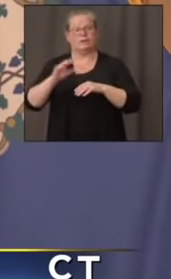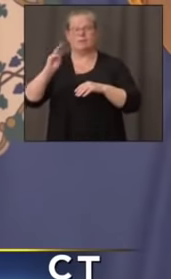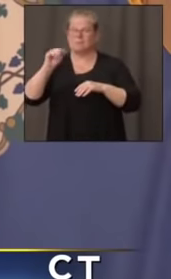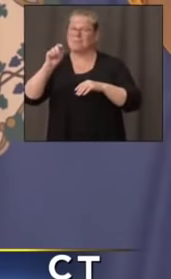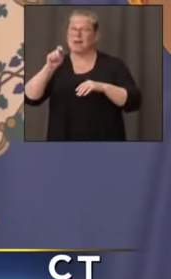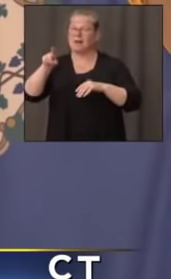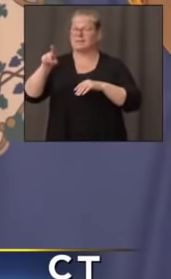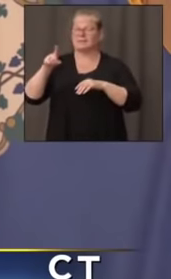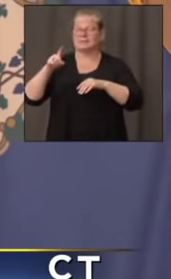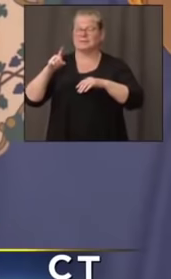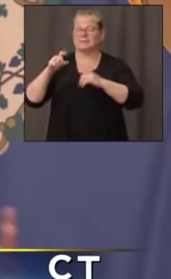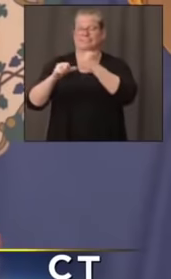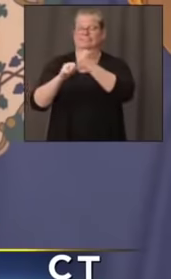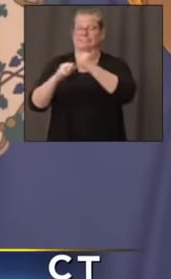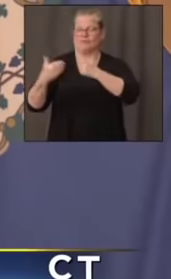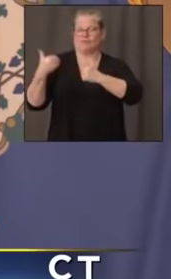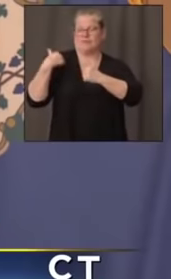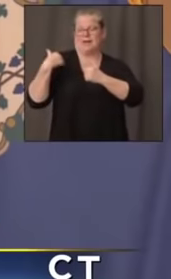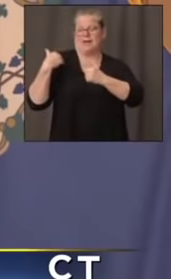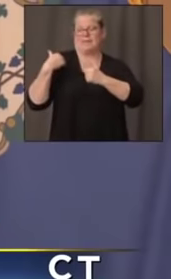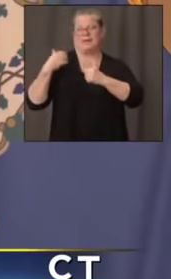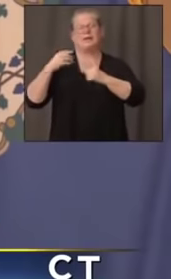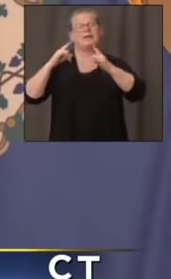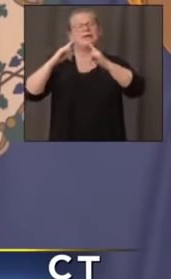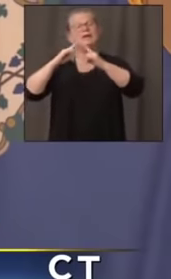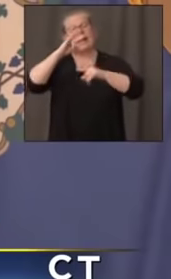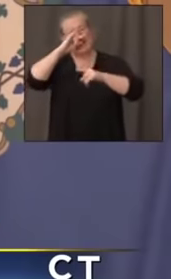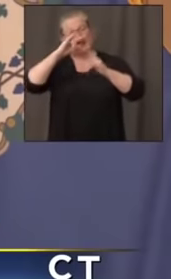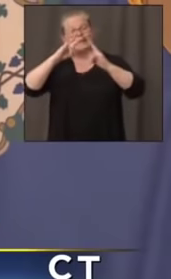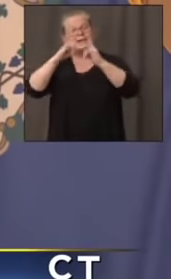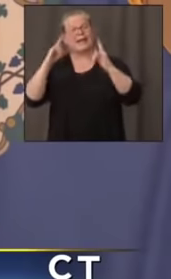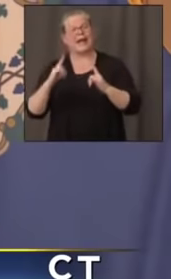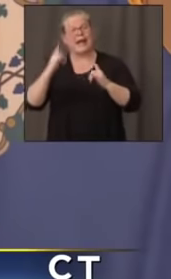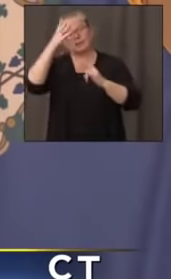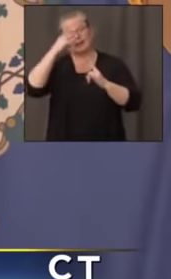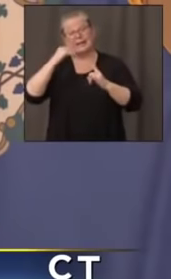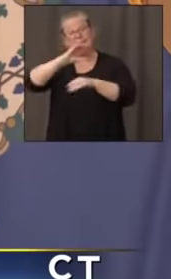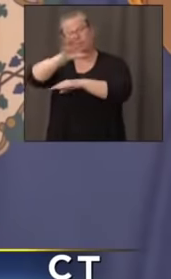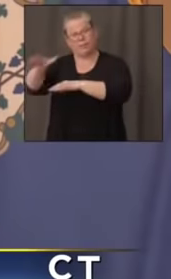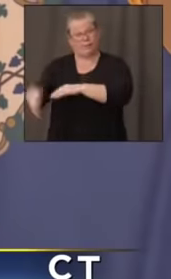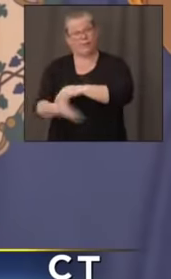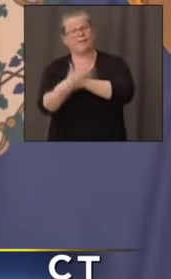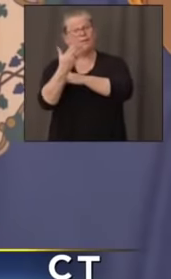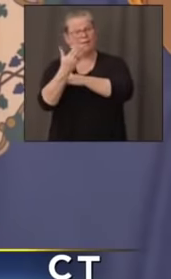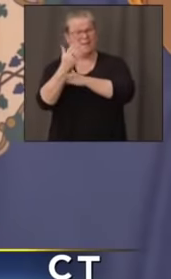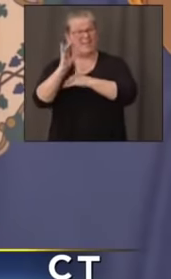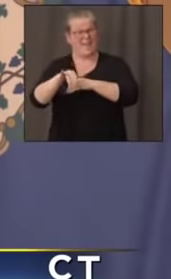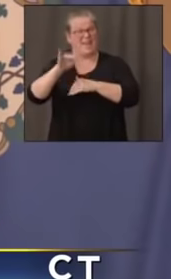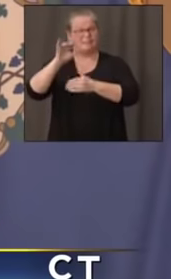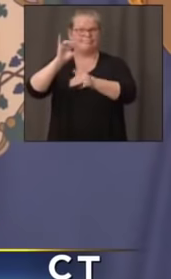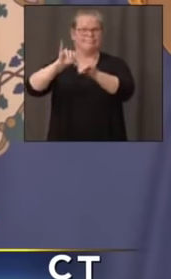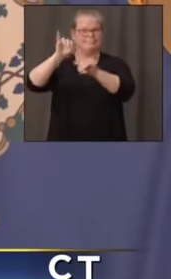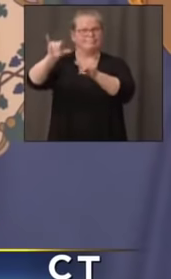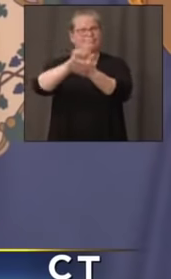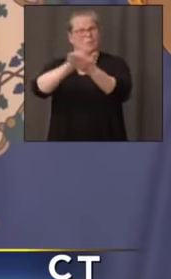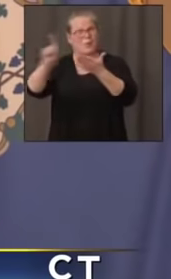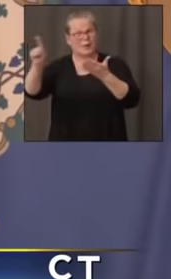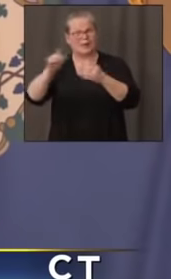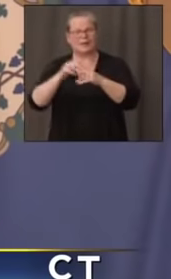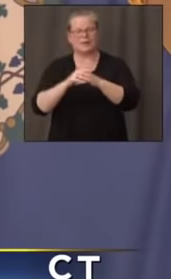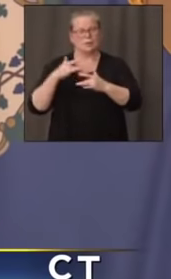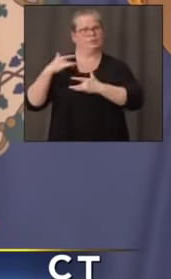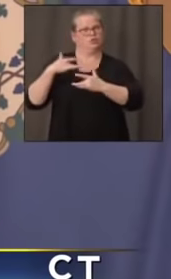we thought of the risk there that it could catch on fire, so to speak. And he reminded me that there was a sleepaway